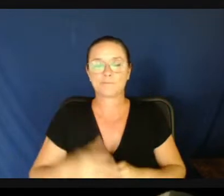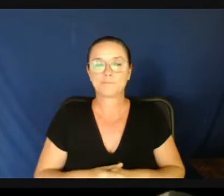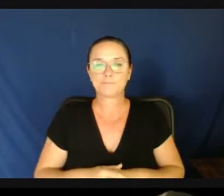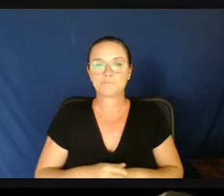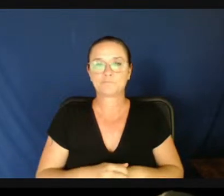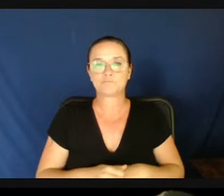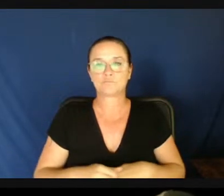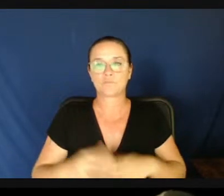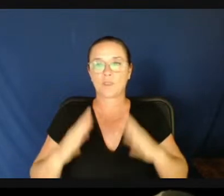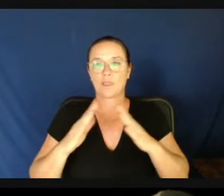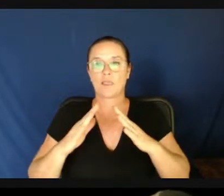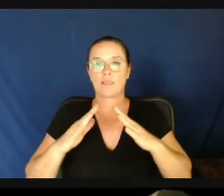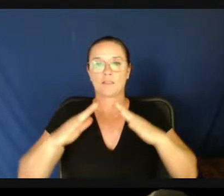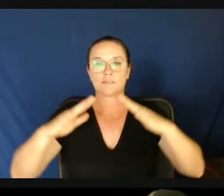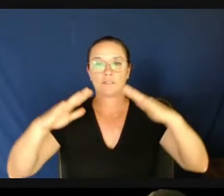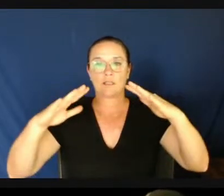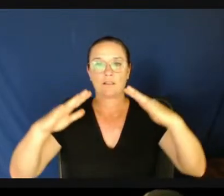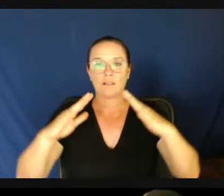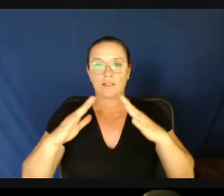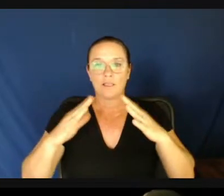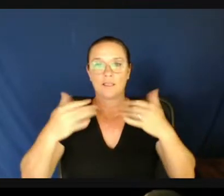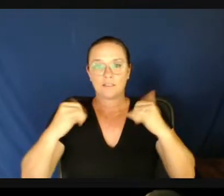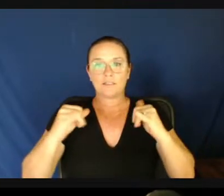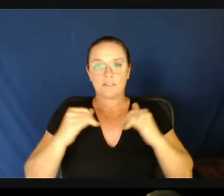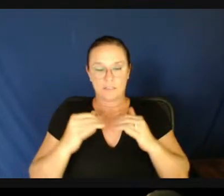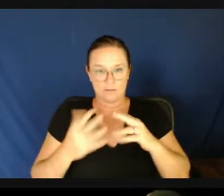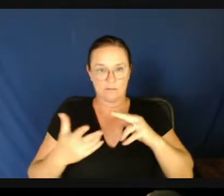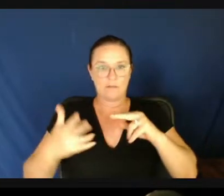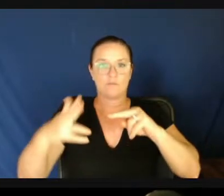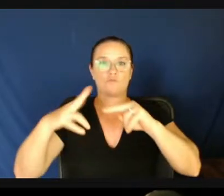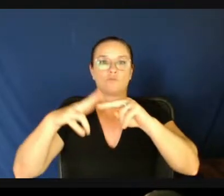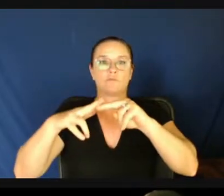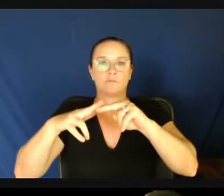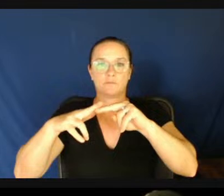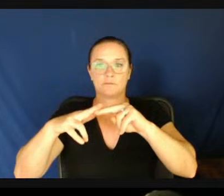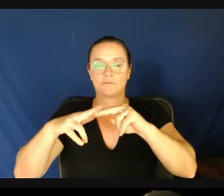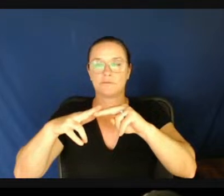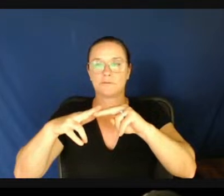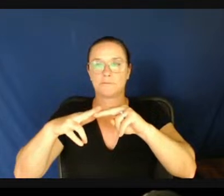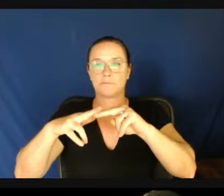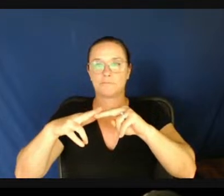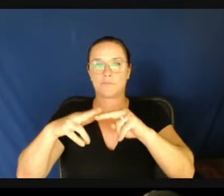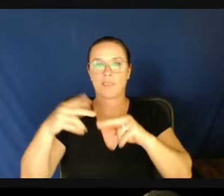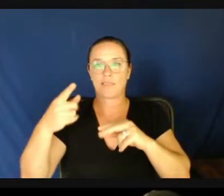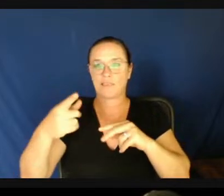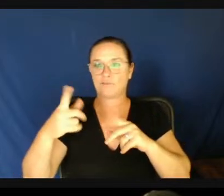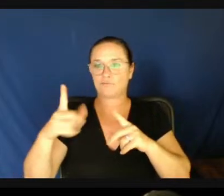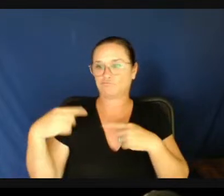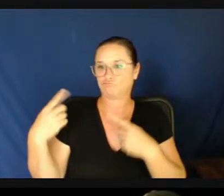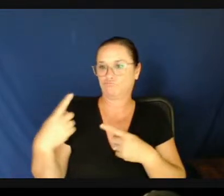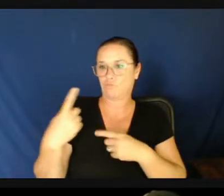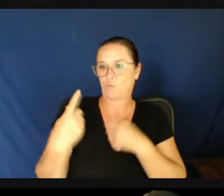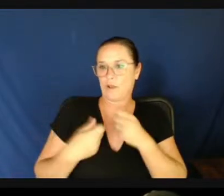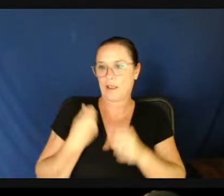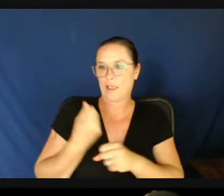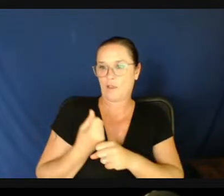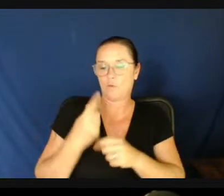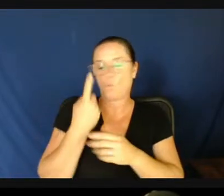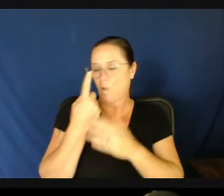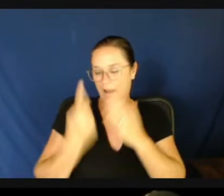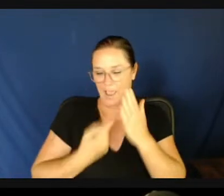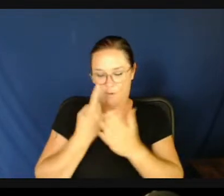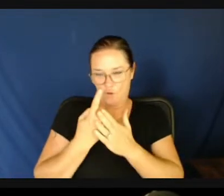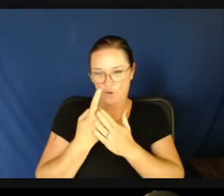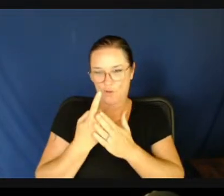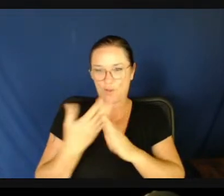Our tilt signal is still increasing. I guess this was as of an hour ago. I could reload this and see if